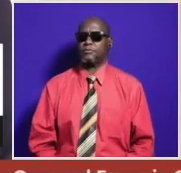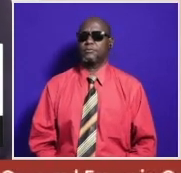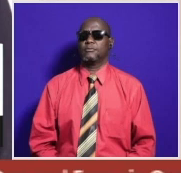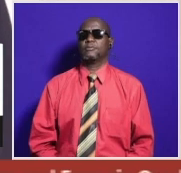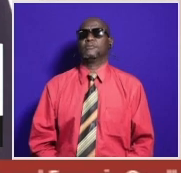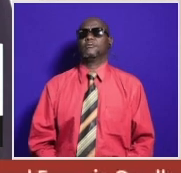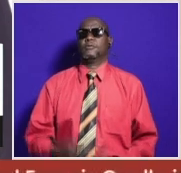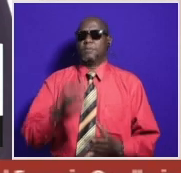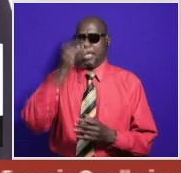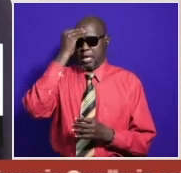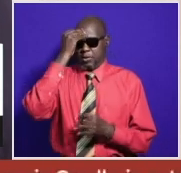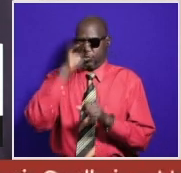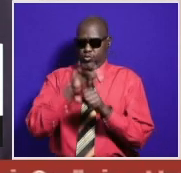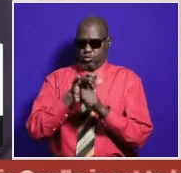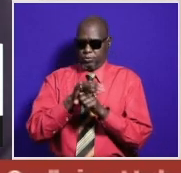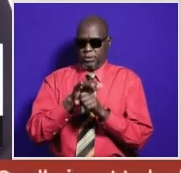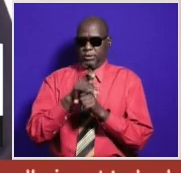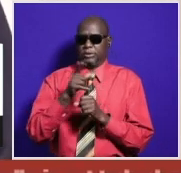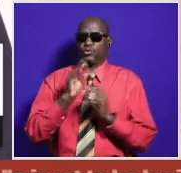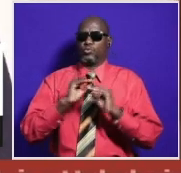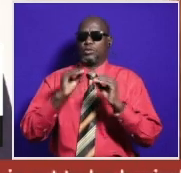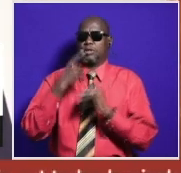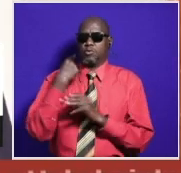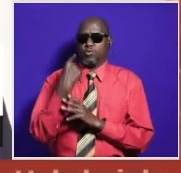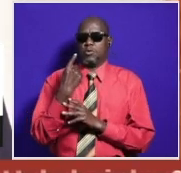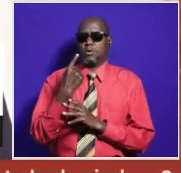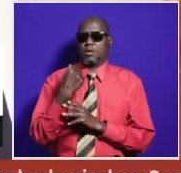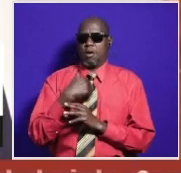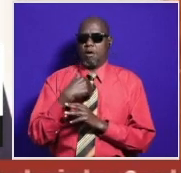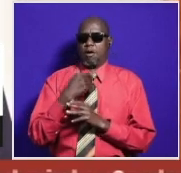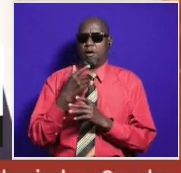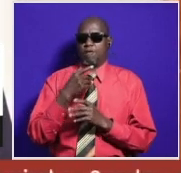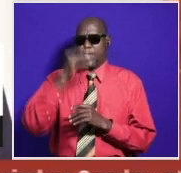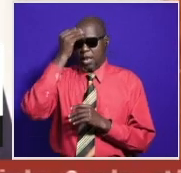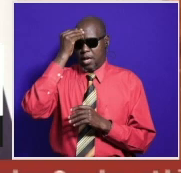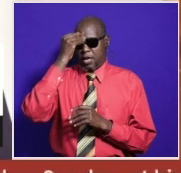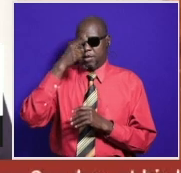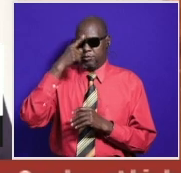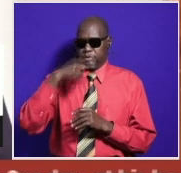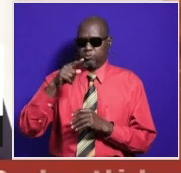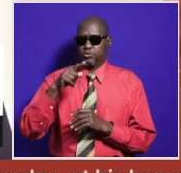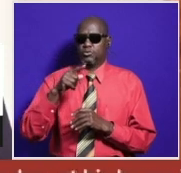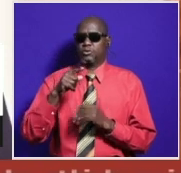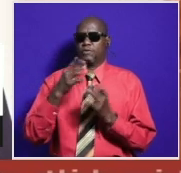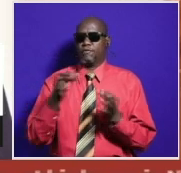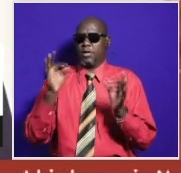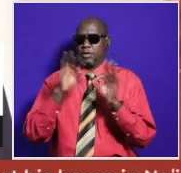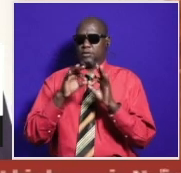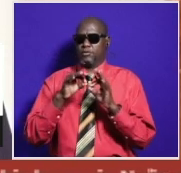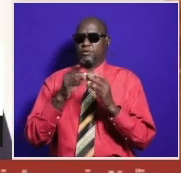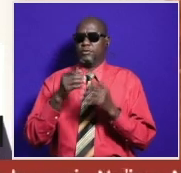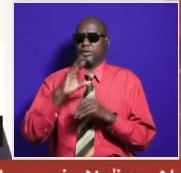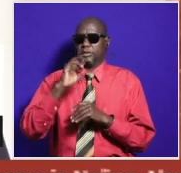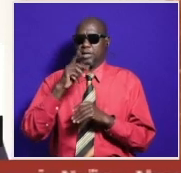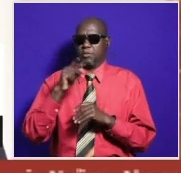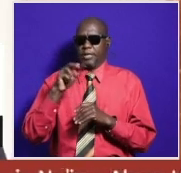Number one, I've been able to go through the principles and the values of a chaplain that would make me to